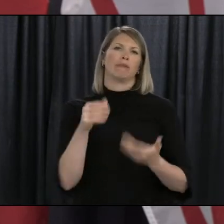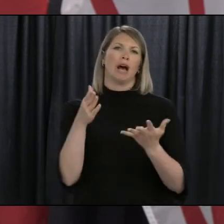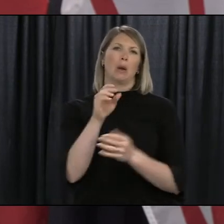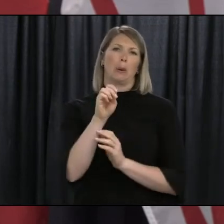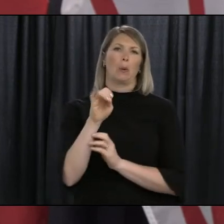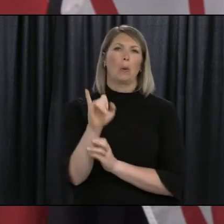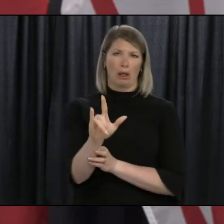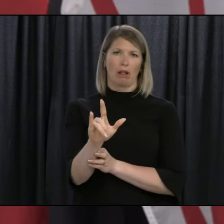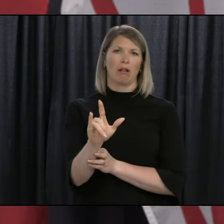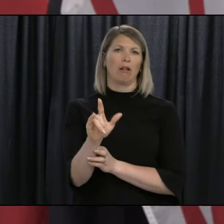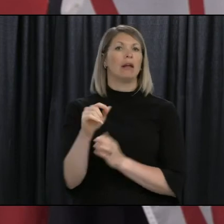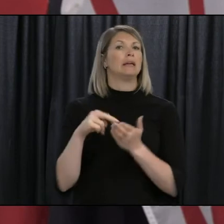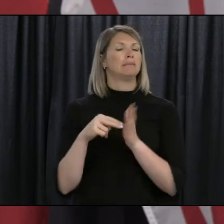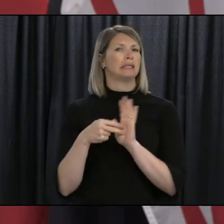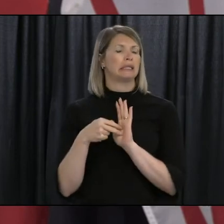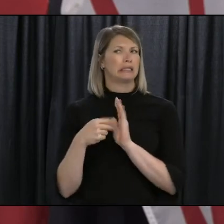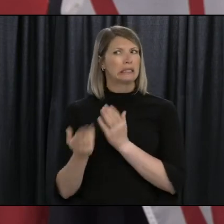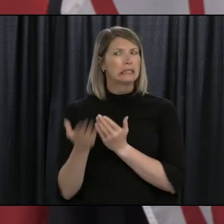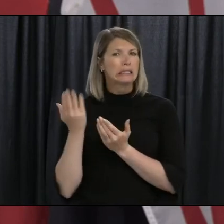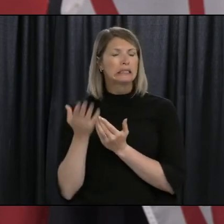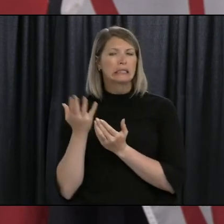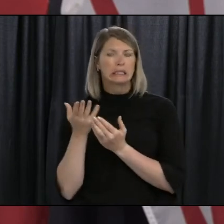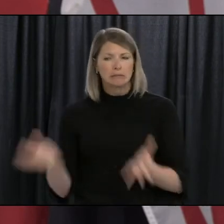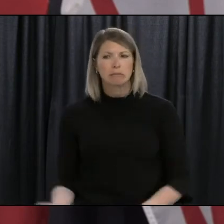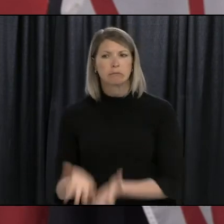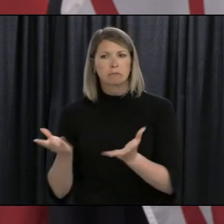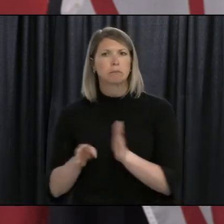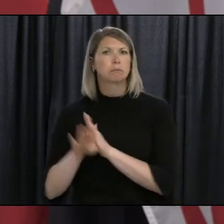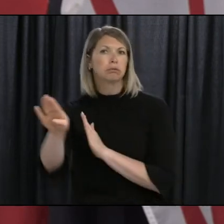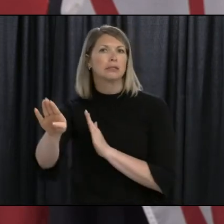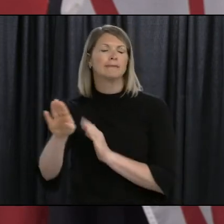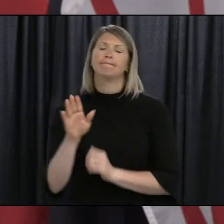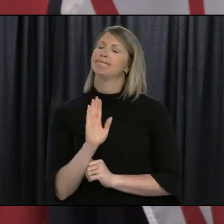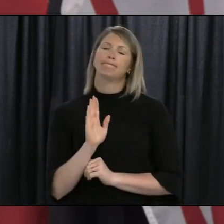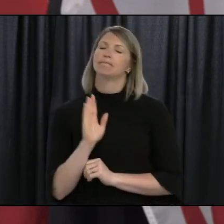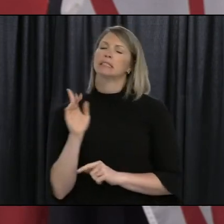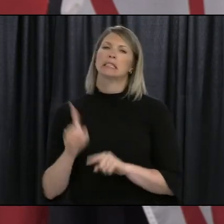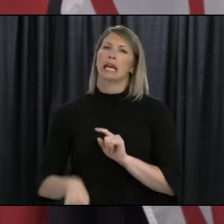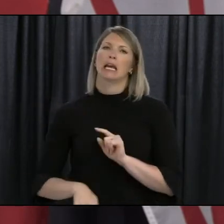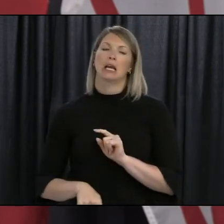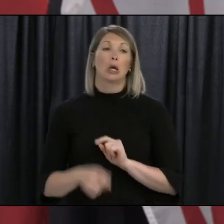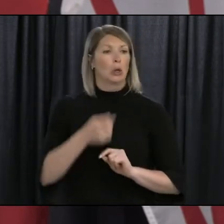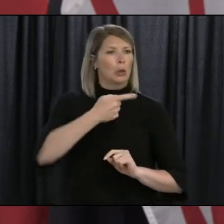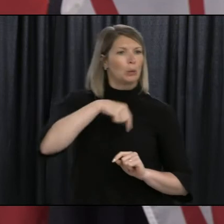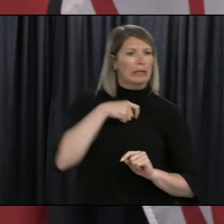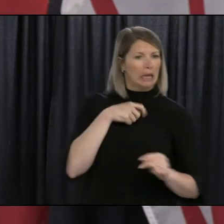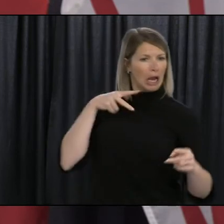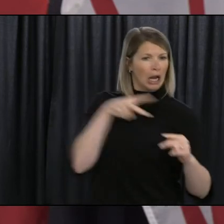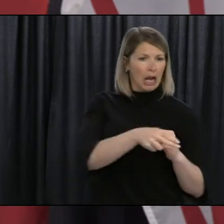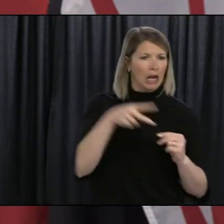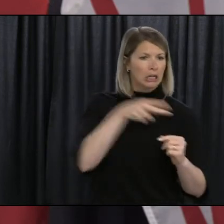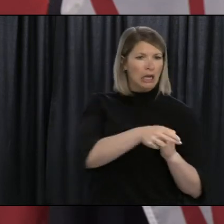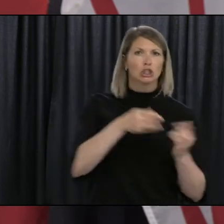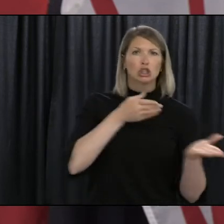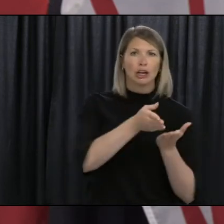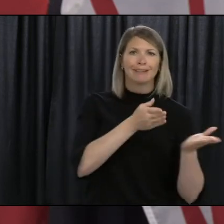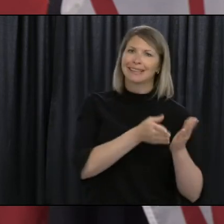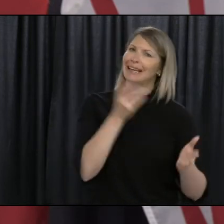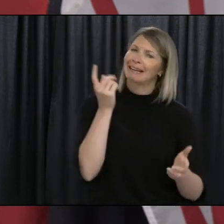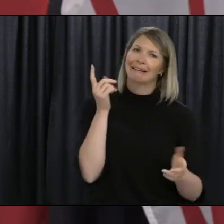and we can't cut and tax our way out of this, as this would have a devastating effect on the people